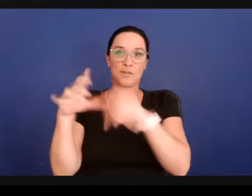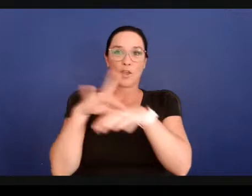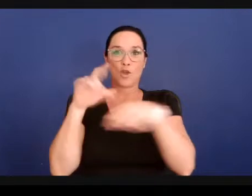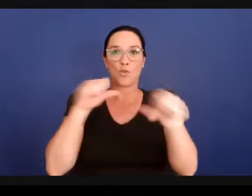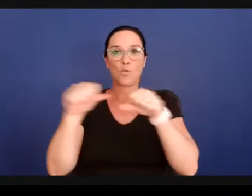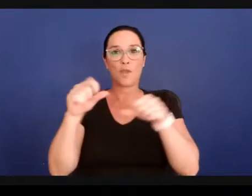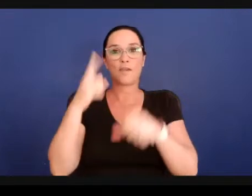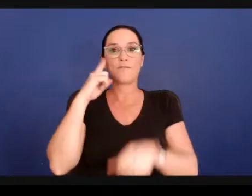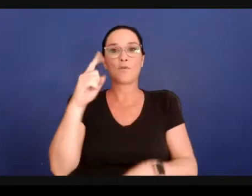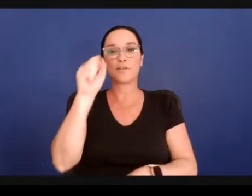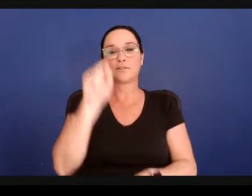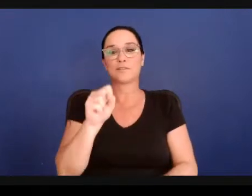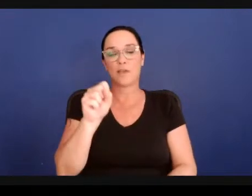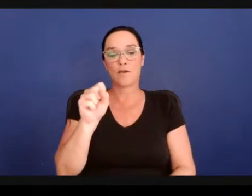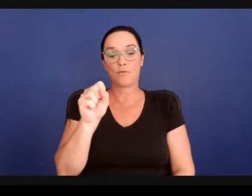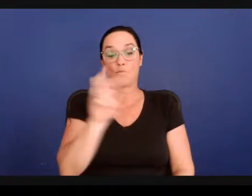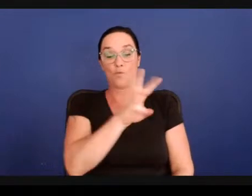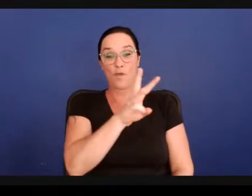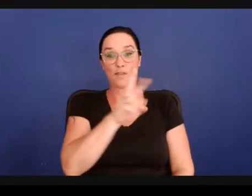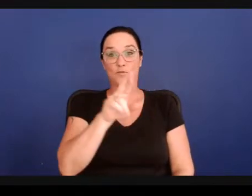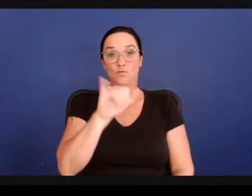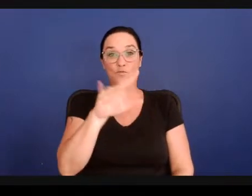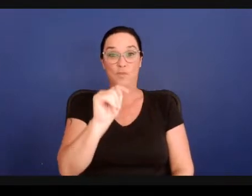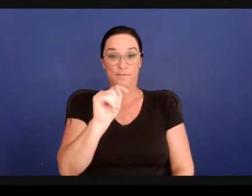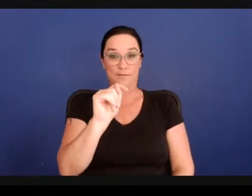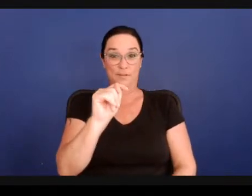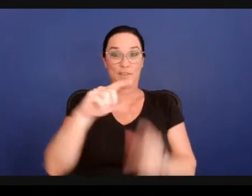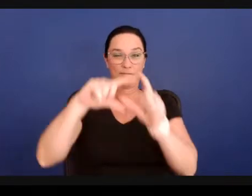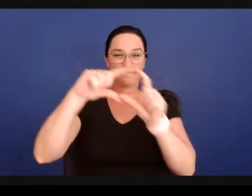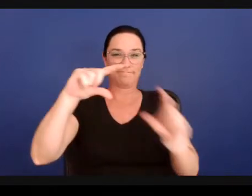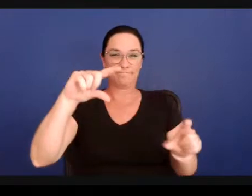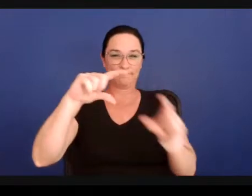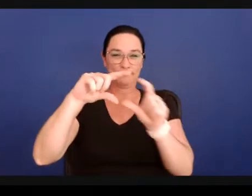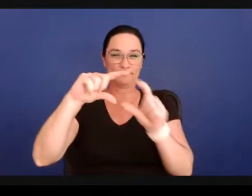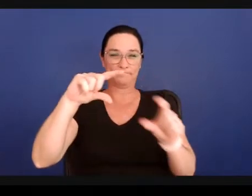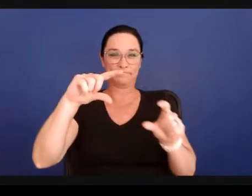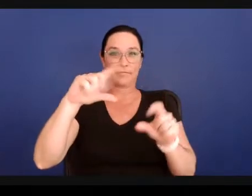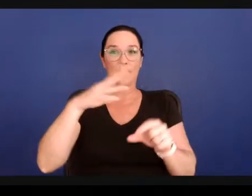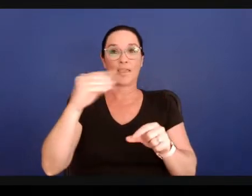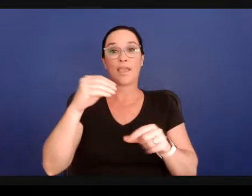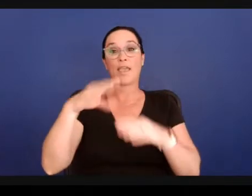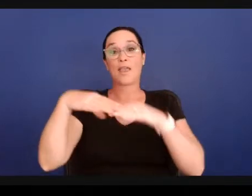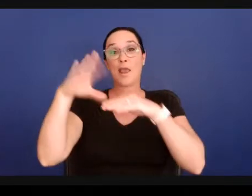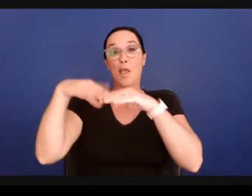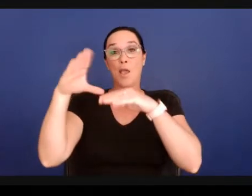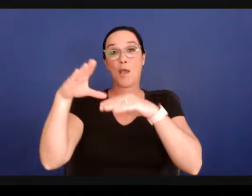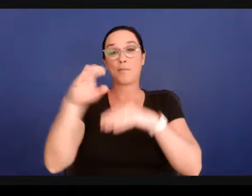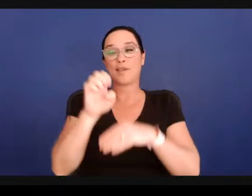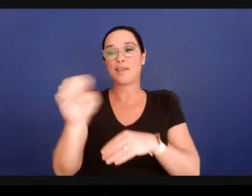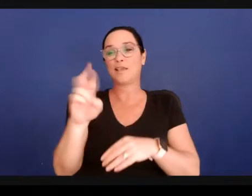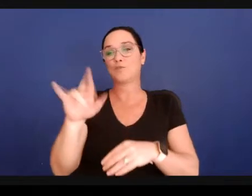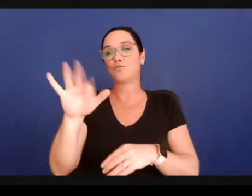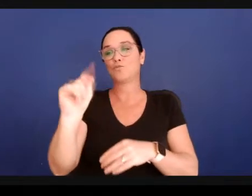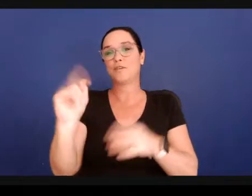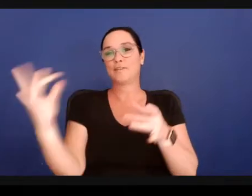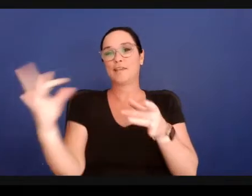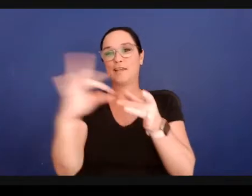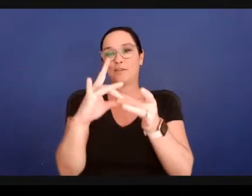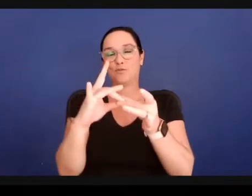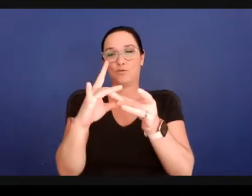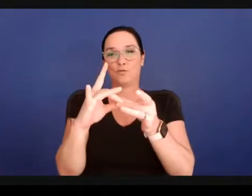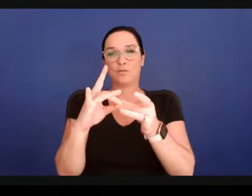rift, seismic southwest rift here, and its upper east rift connector, much as it did the previous